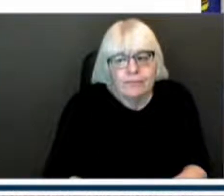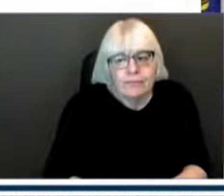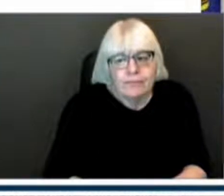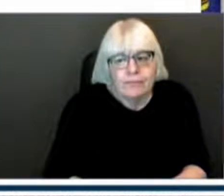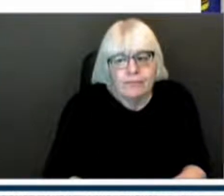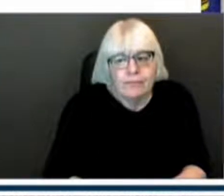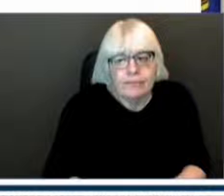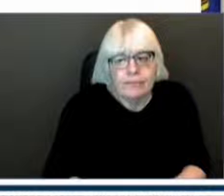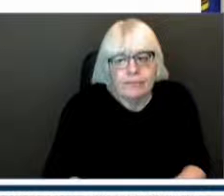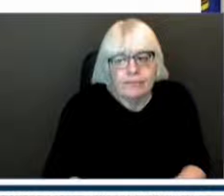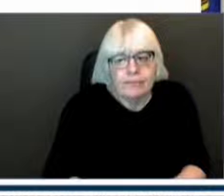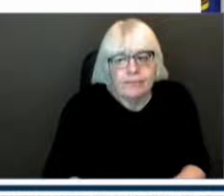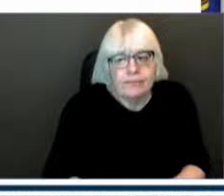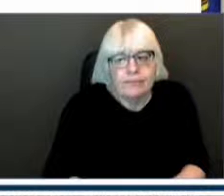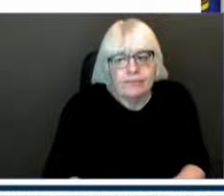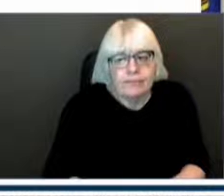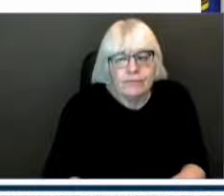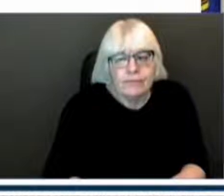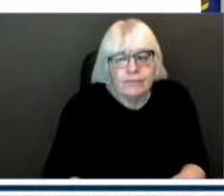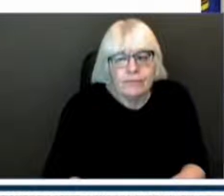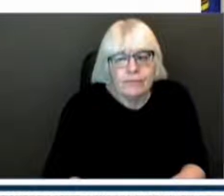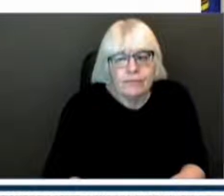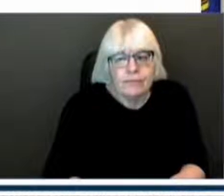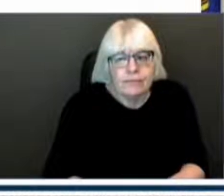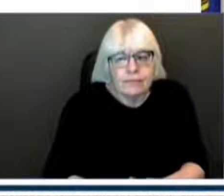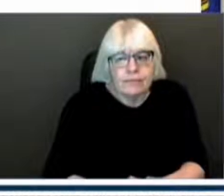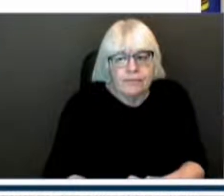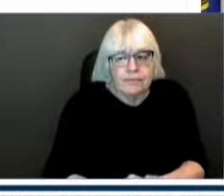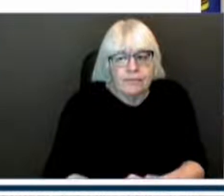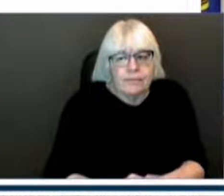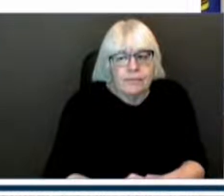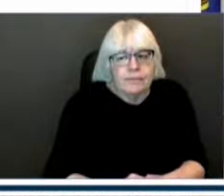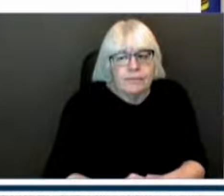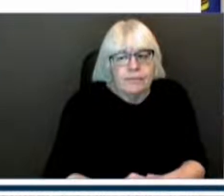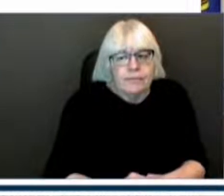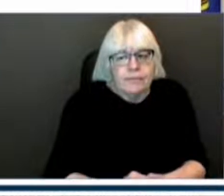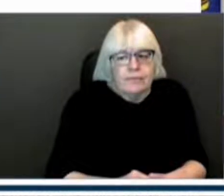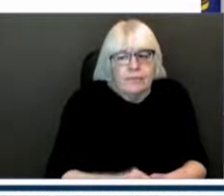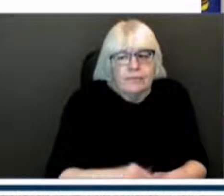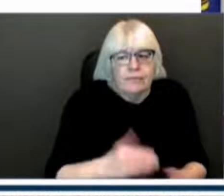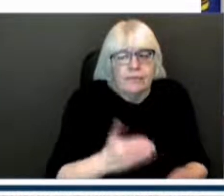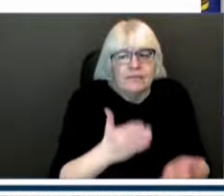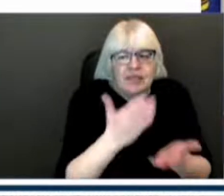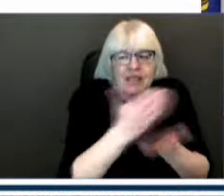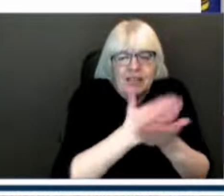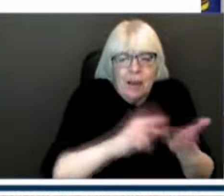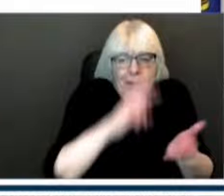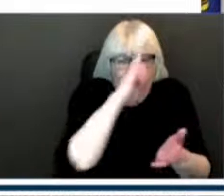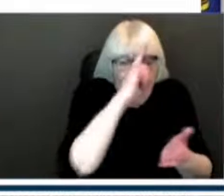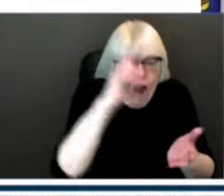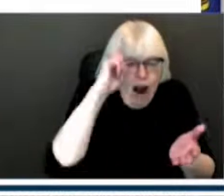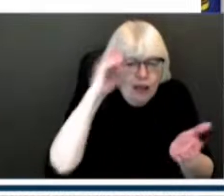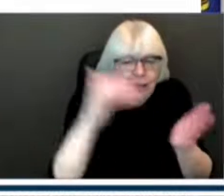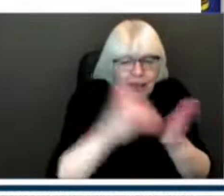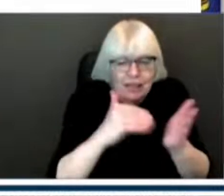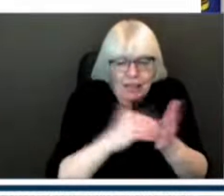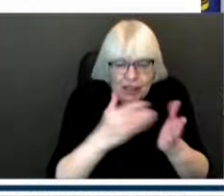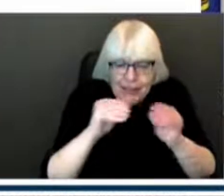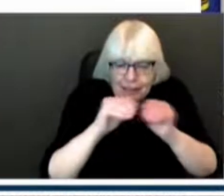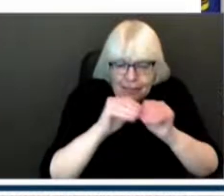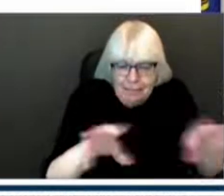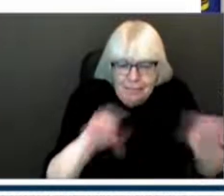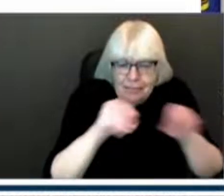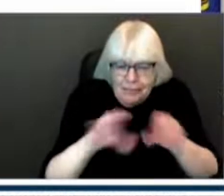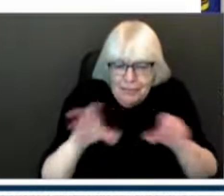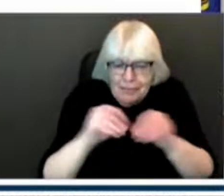in hospitals and in nursing homes. I'm just wondering, can you give a general overview of what the situation is